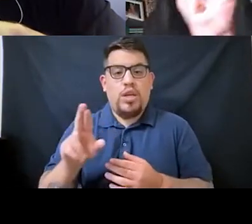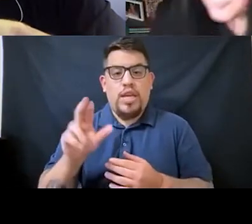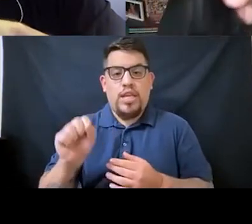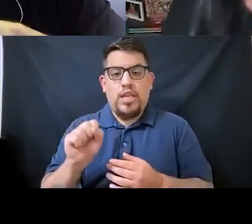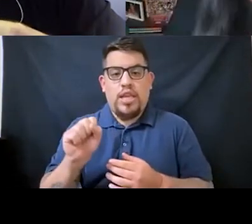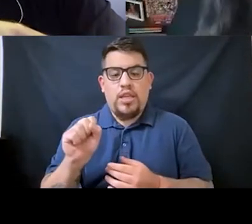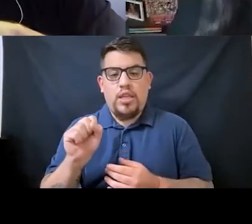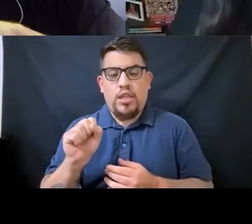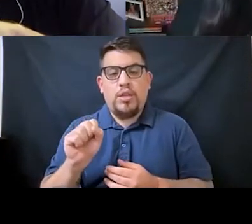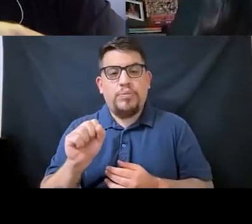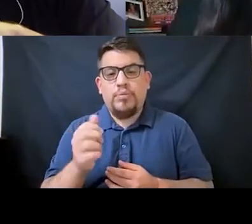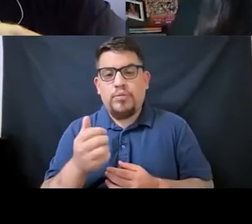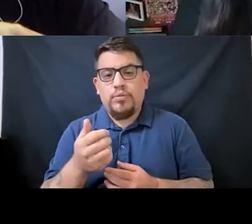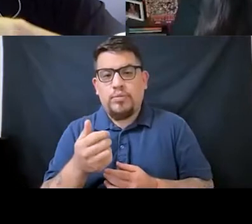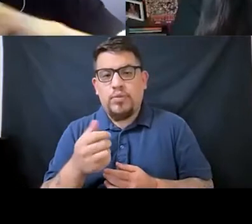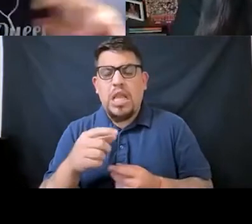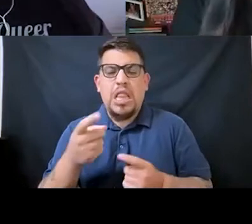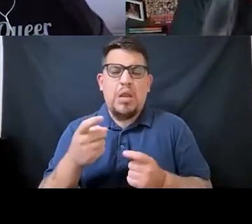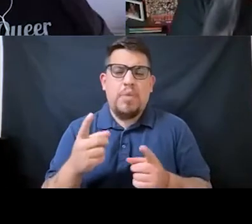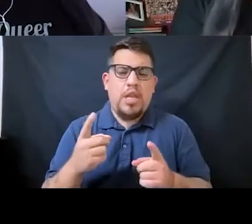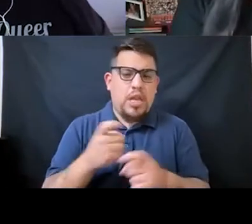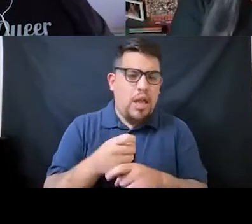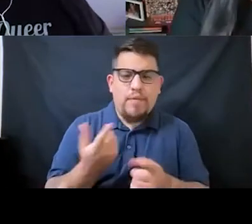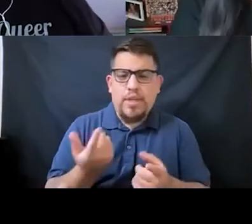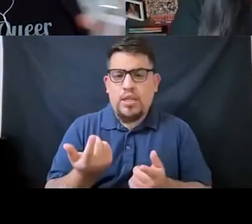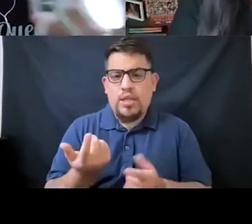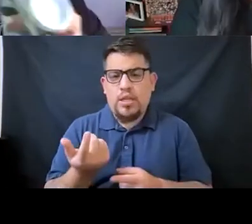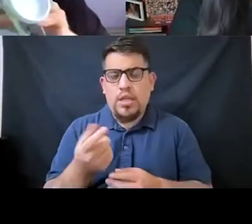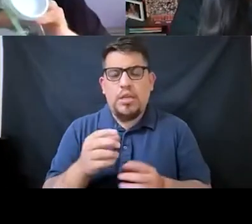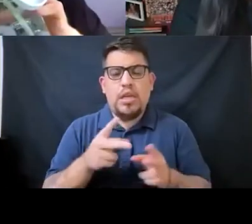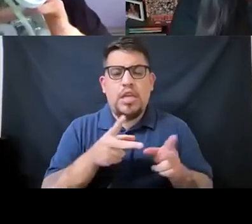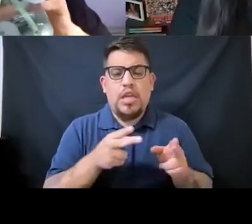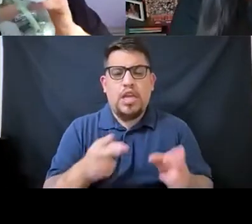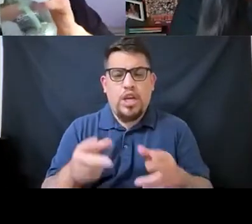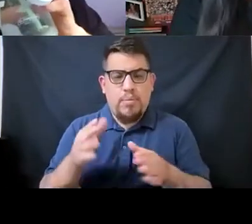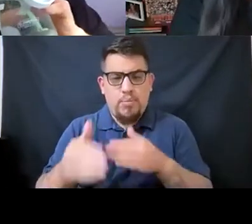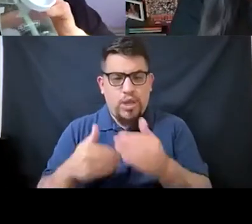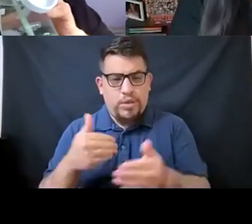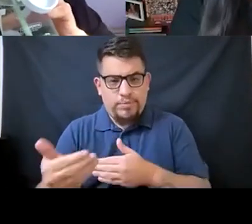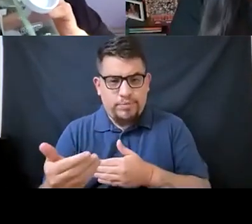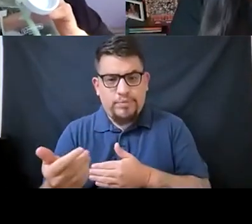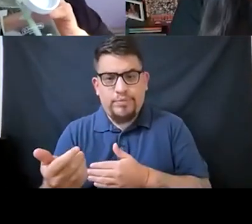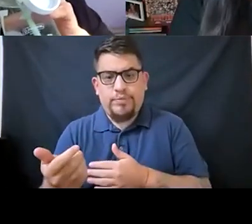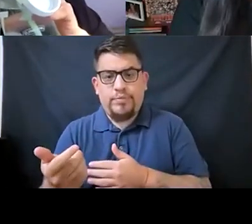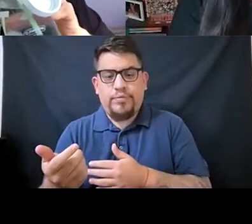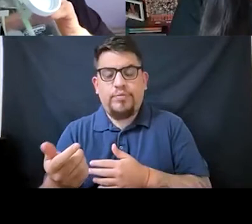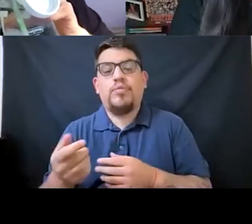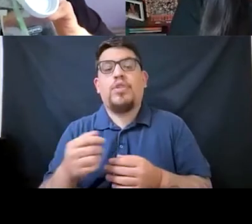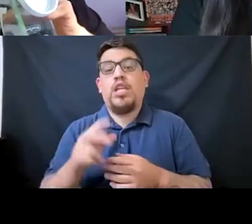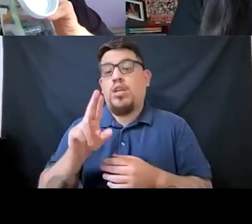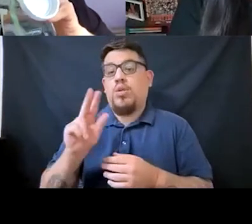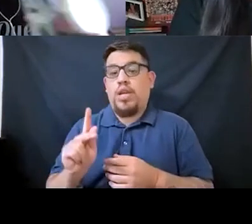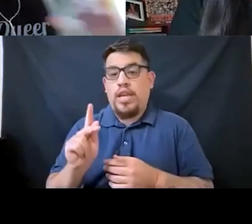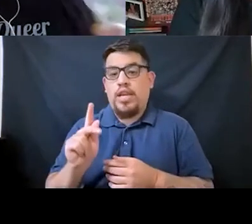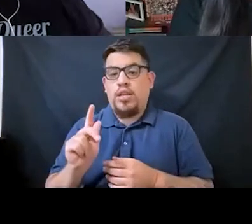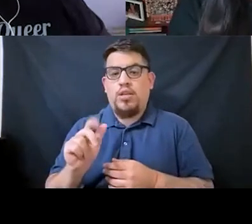So, and there was a little bit of complications about in the editing process, because in the UK, they don't have fair